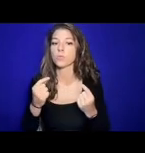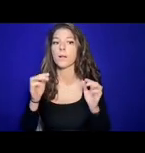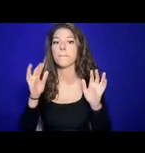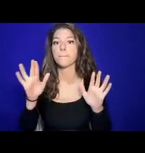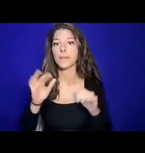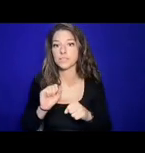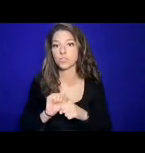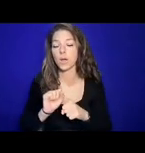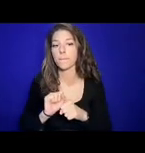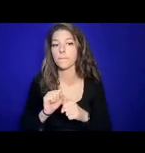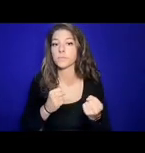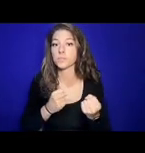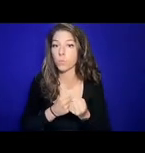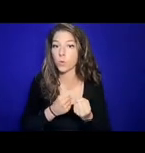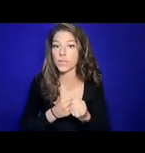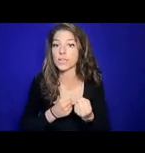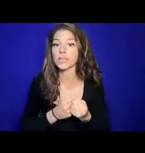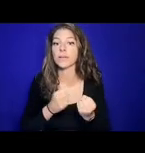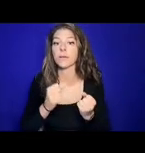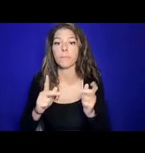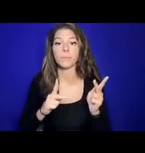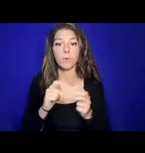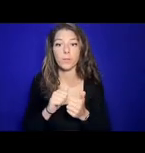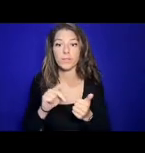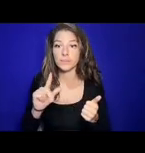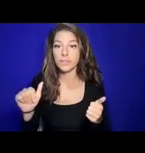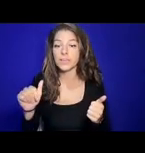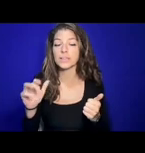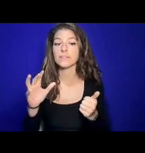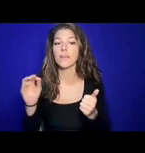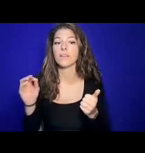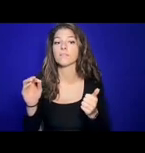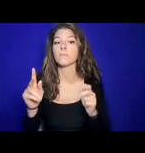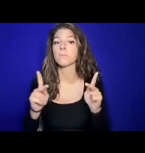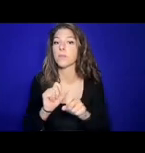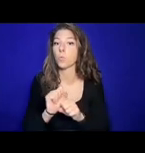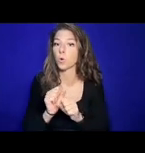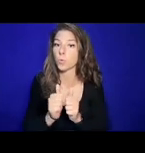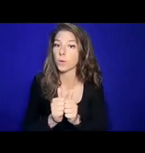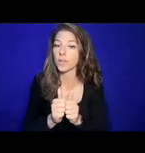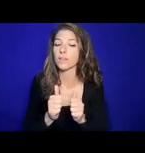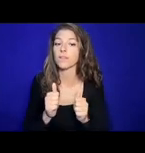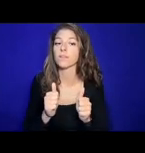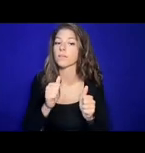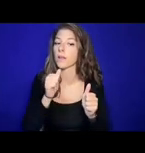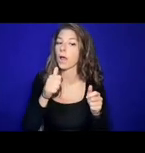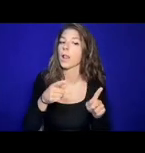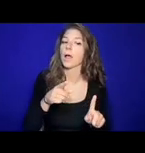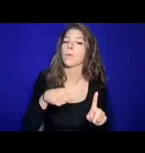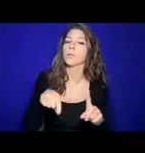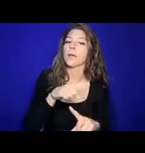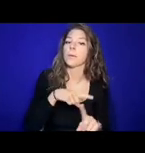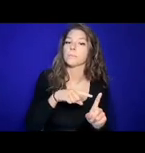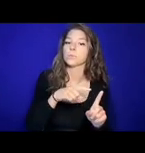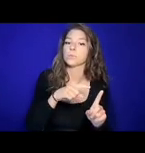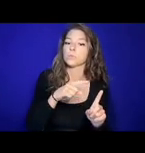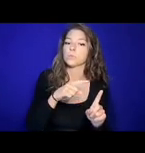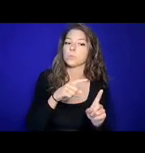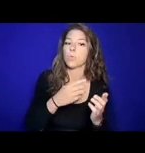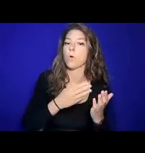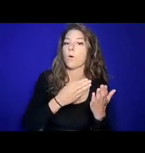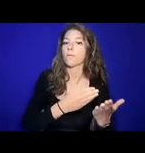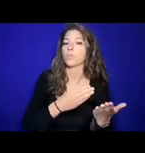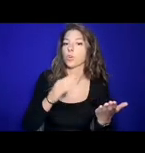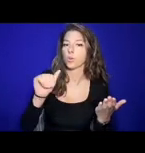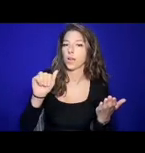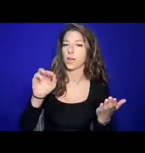incredible job supporting people with disabilities and those they work with, not allowing them to offer